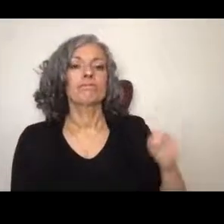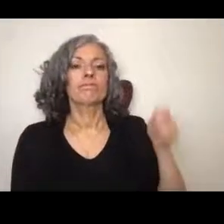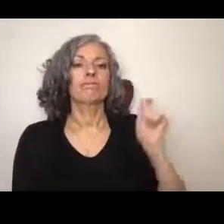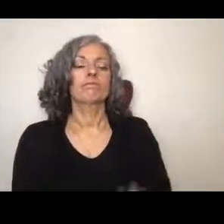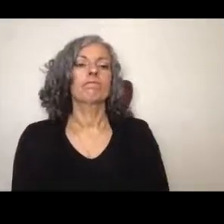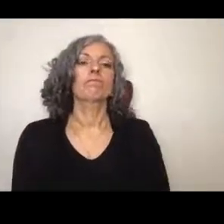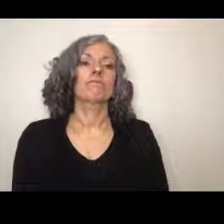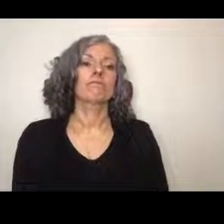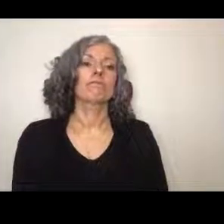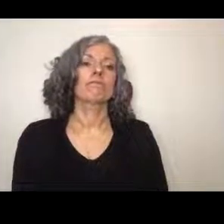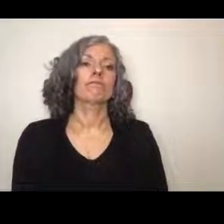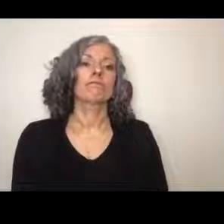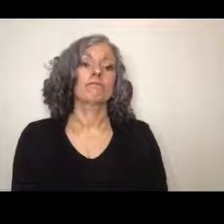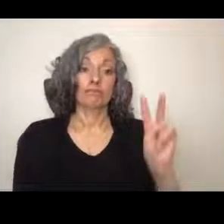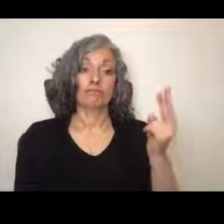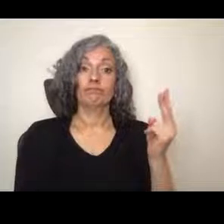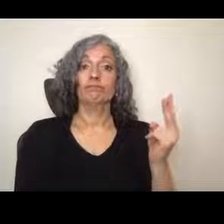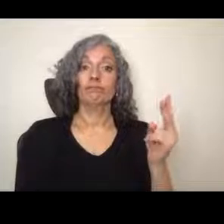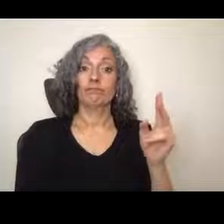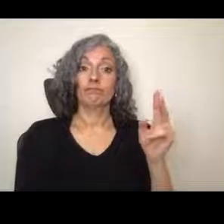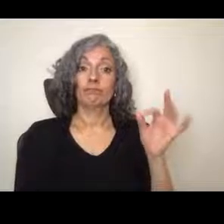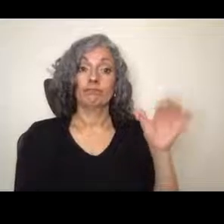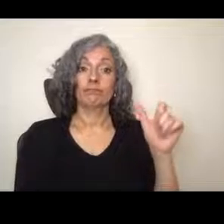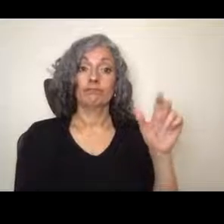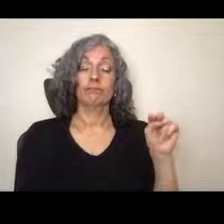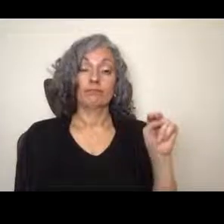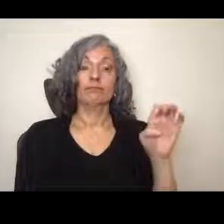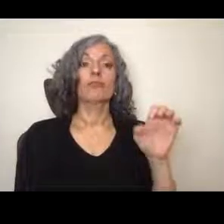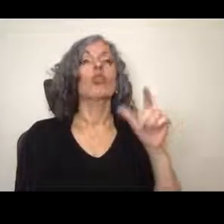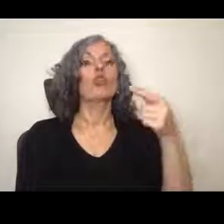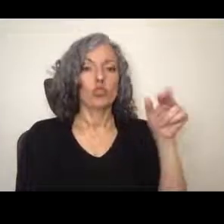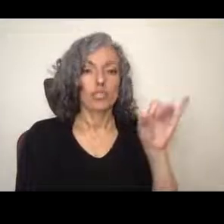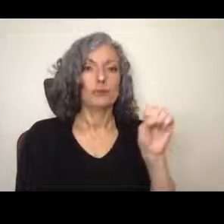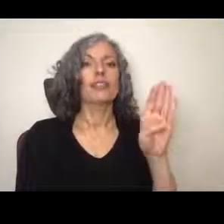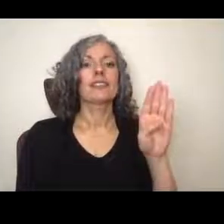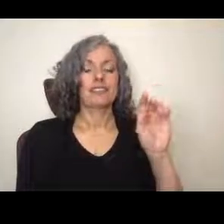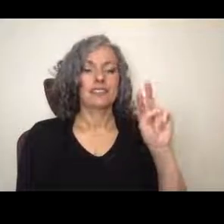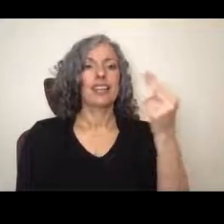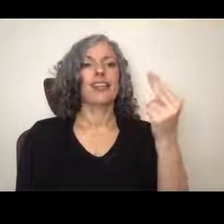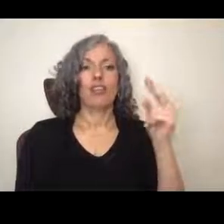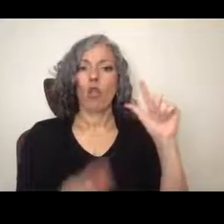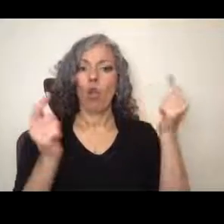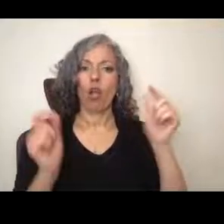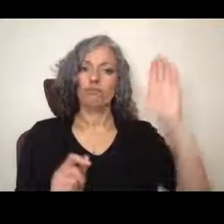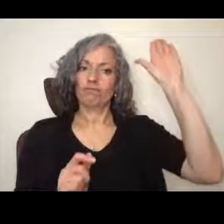Falcone, do I have a second? Grisby seconds. Grisby seconds. All those in favor? Aye.